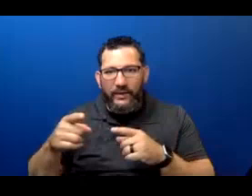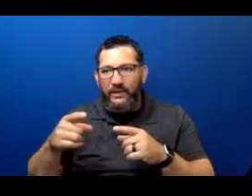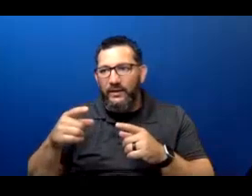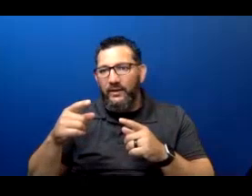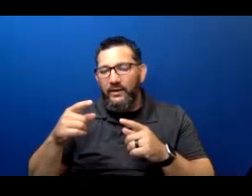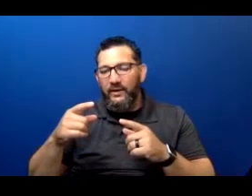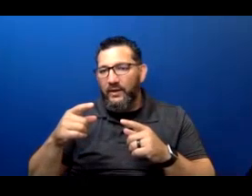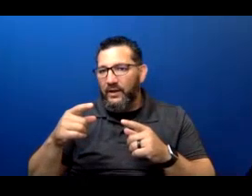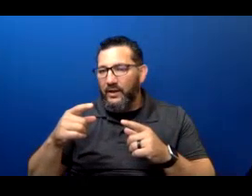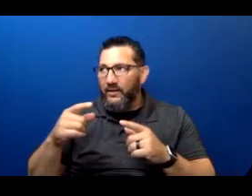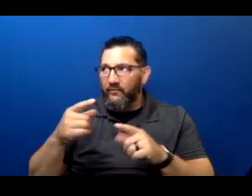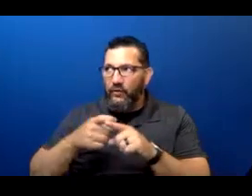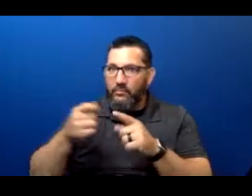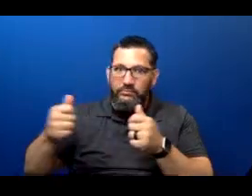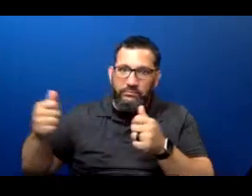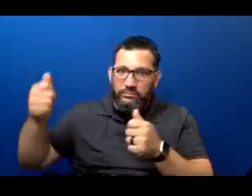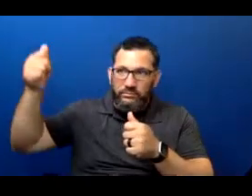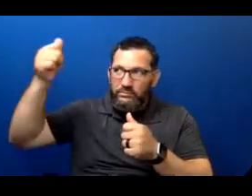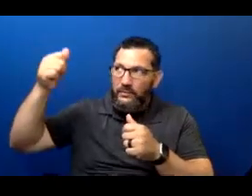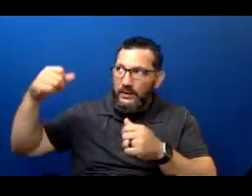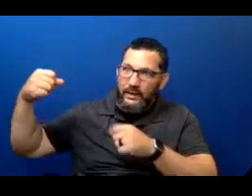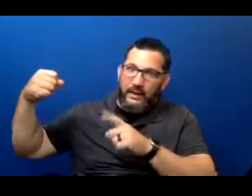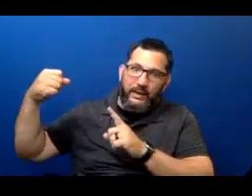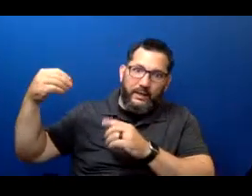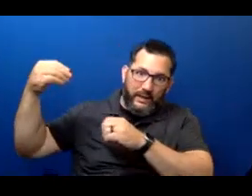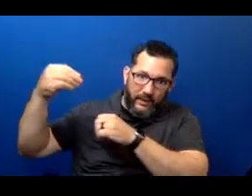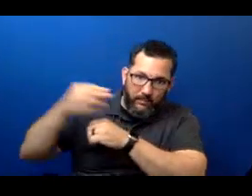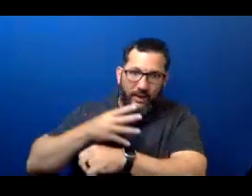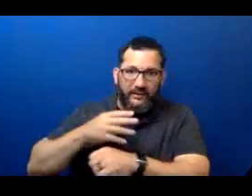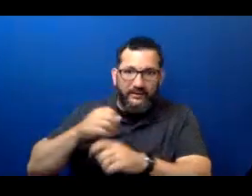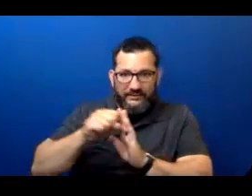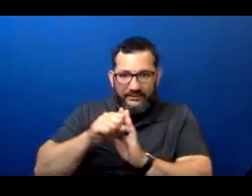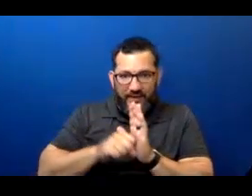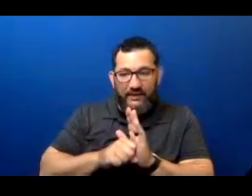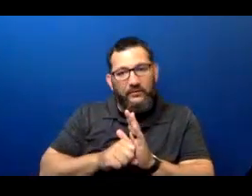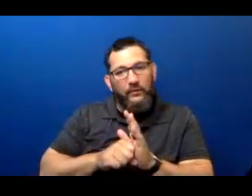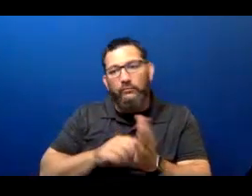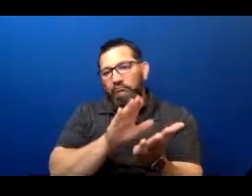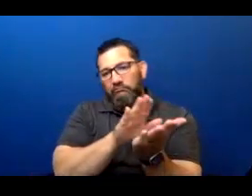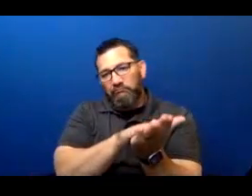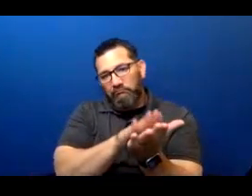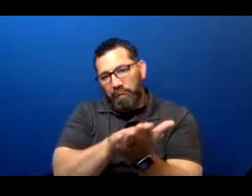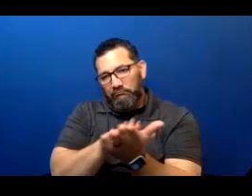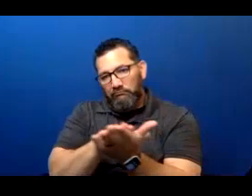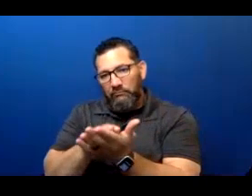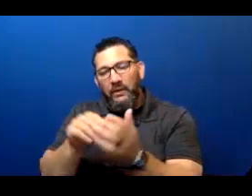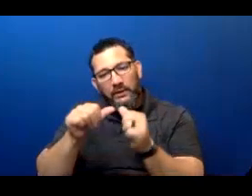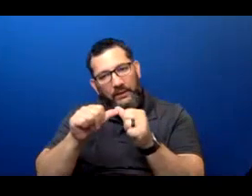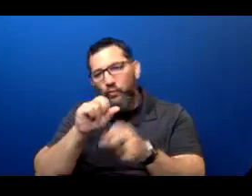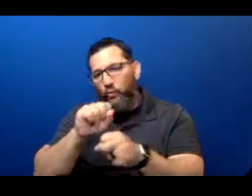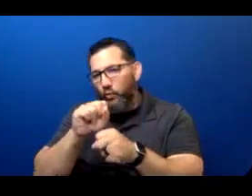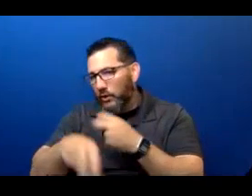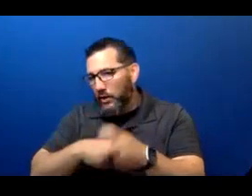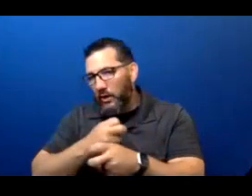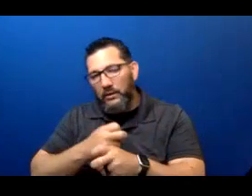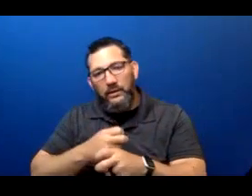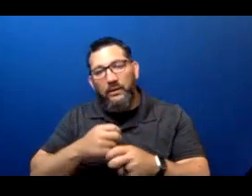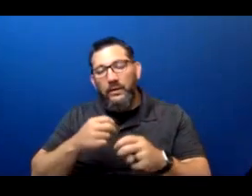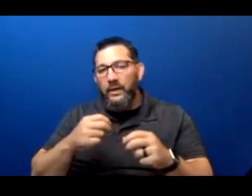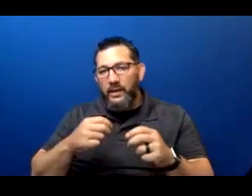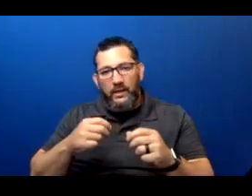level and how that's impacting us at the state level. So kudos to you all. Keep up the great work, and I'll continue to be